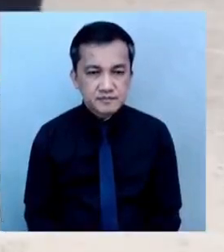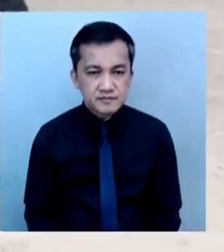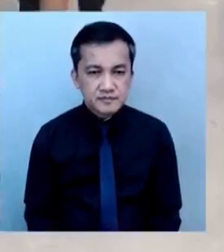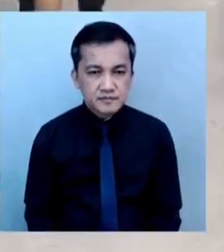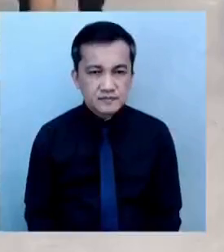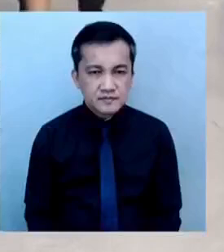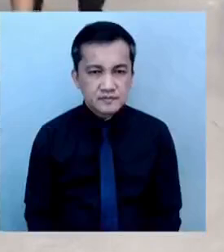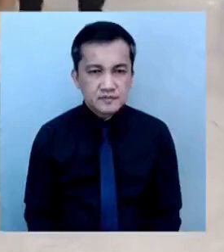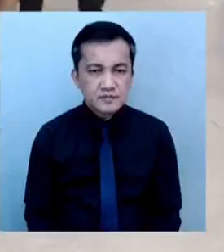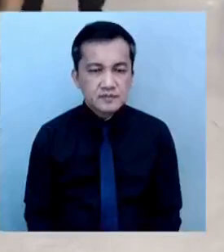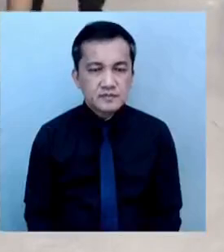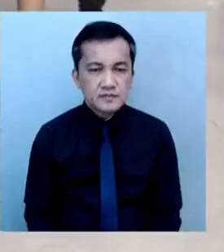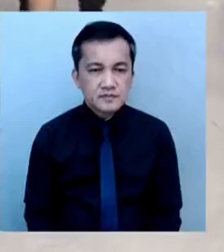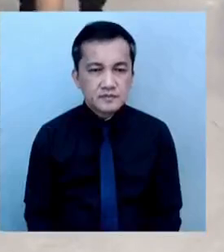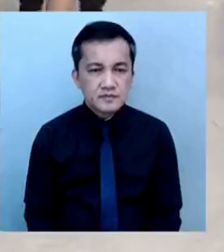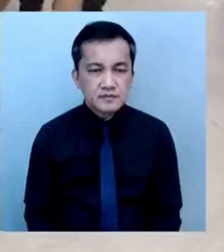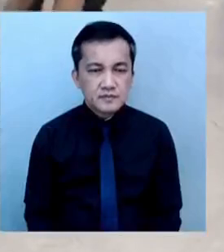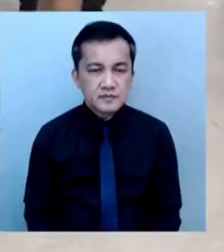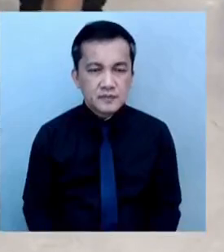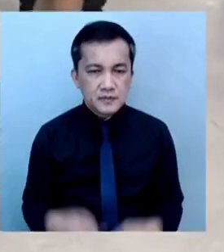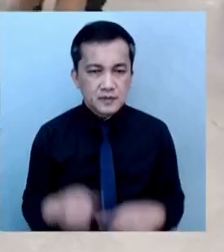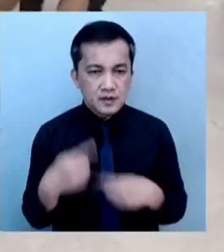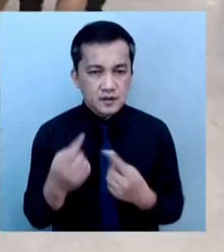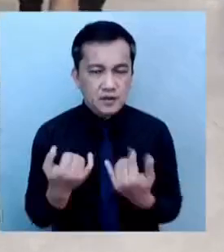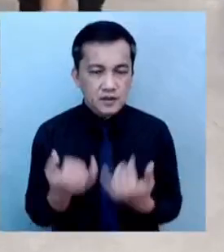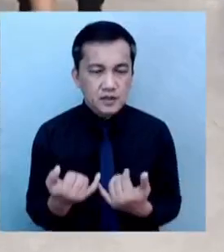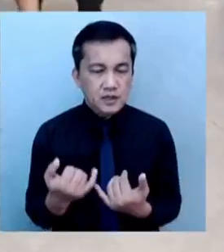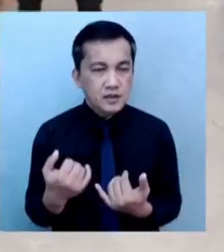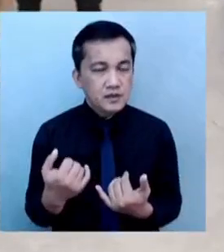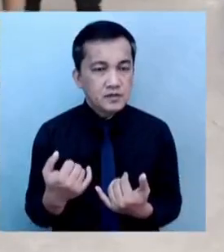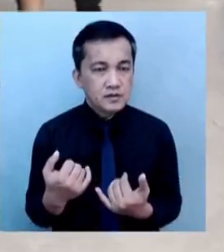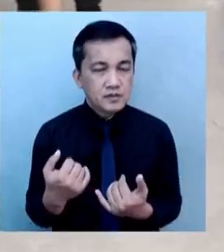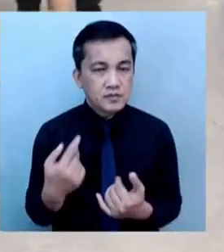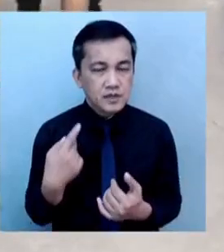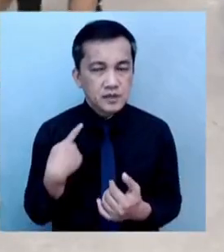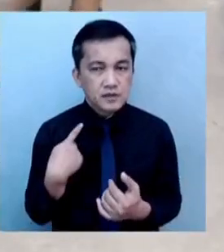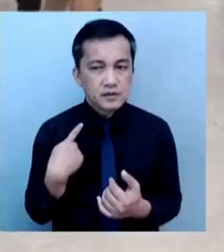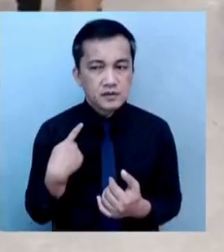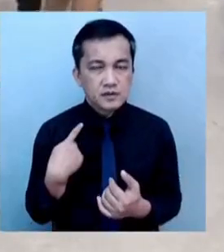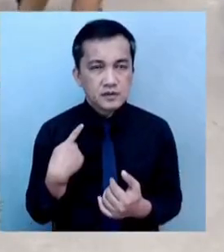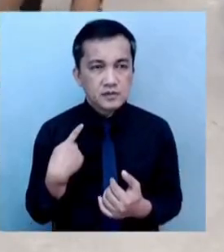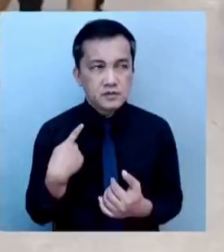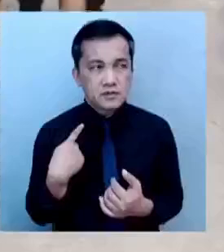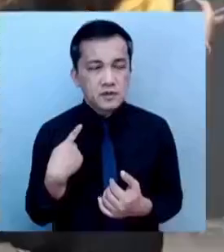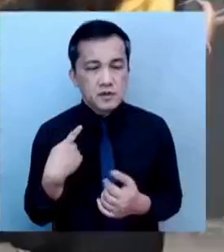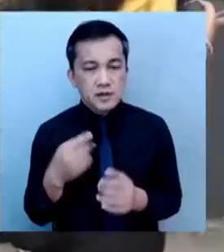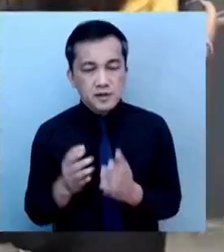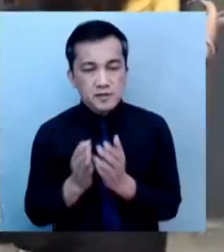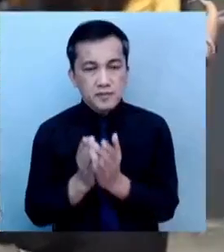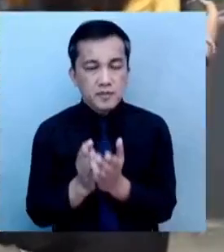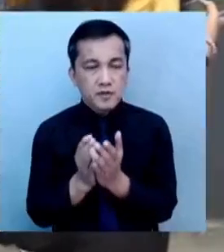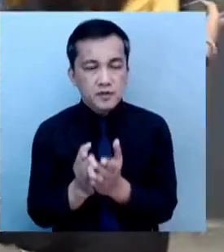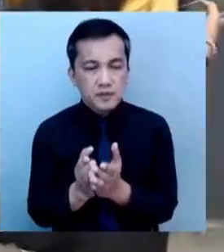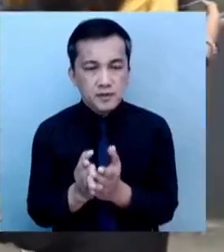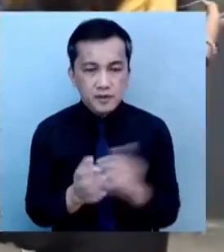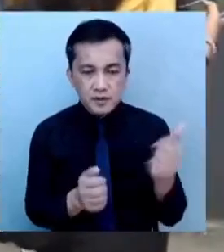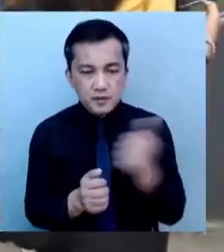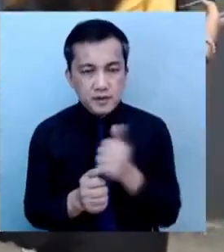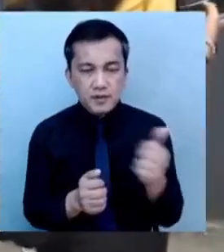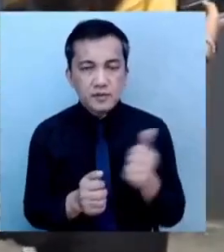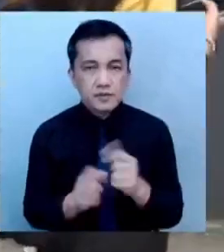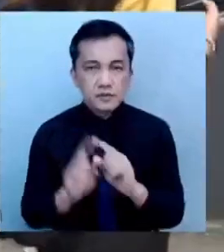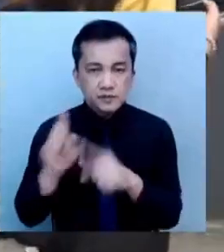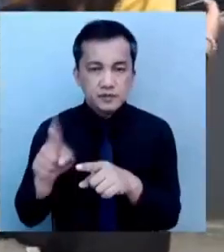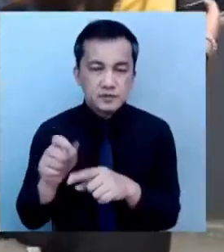Carmina, sa ngayon ay meron pang mga barko na bumabiyahe patungo sa ibang